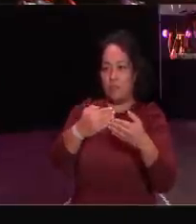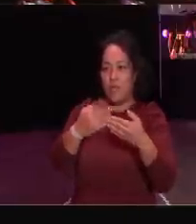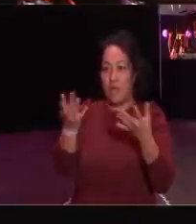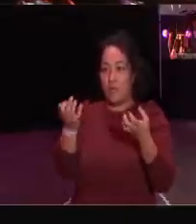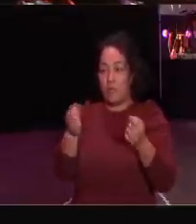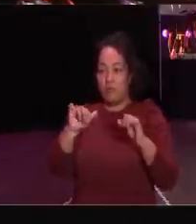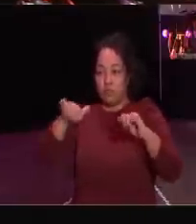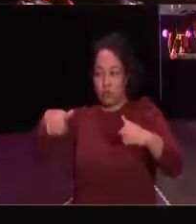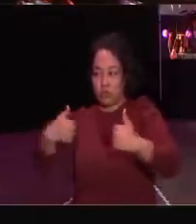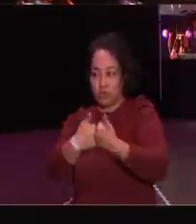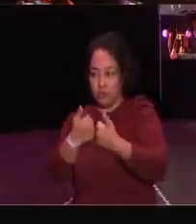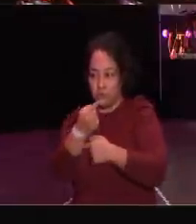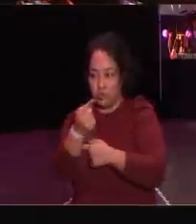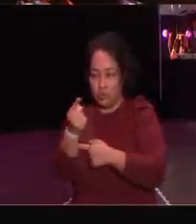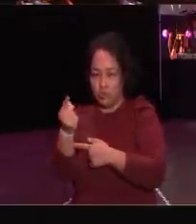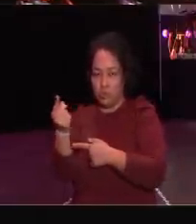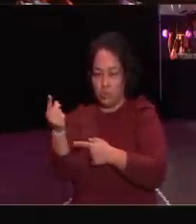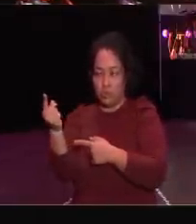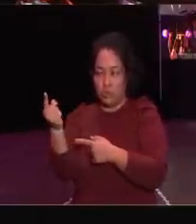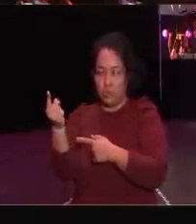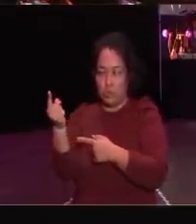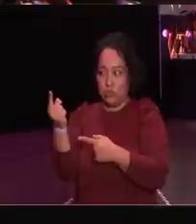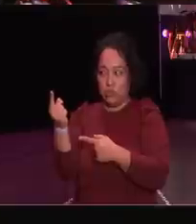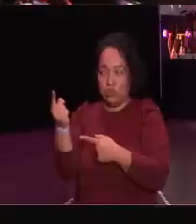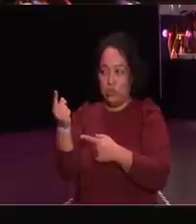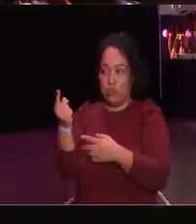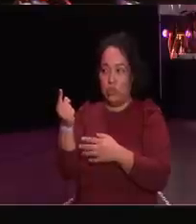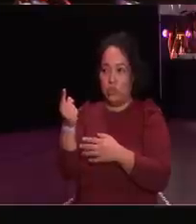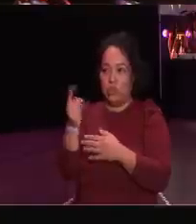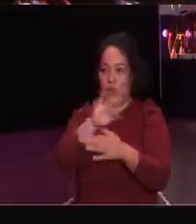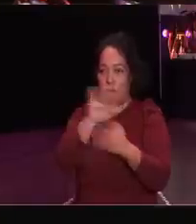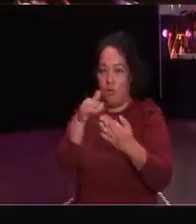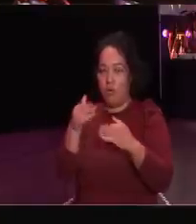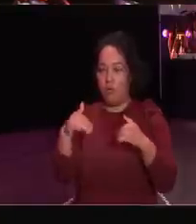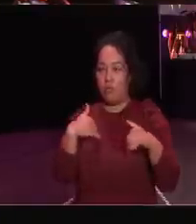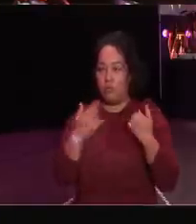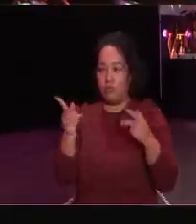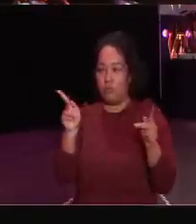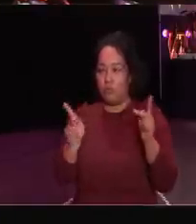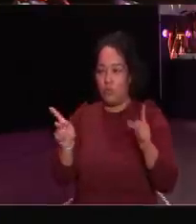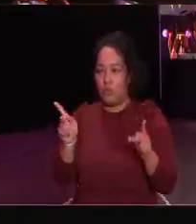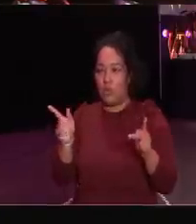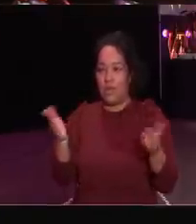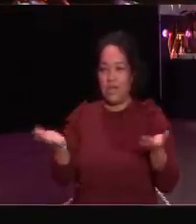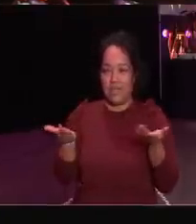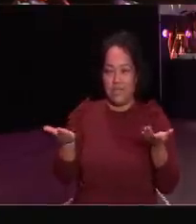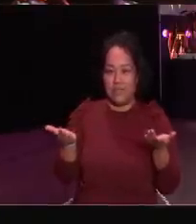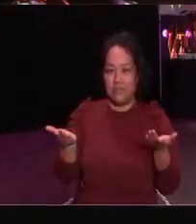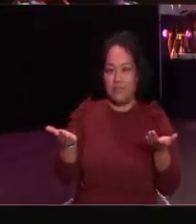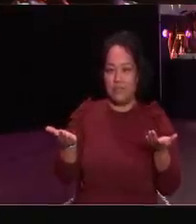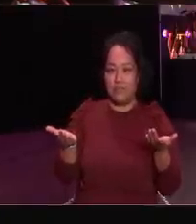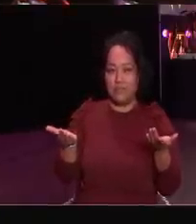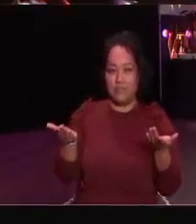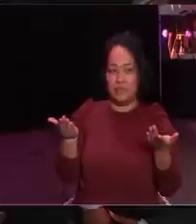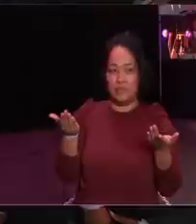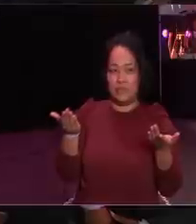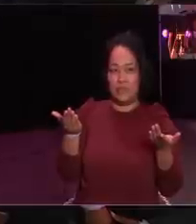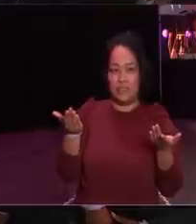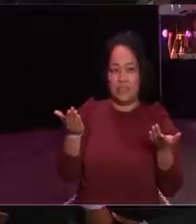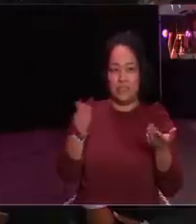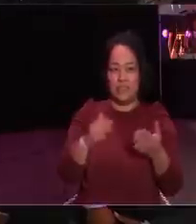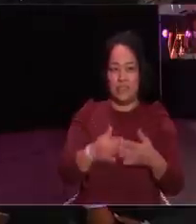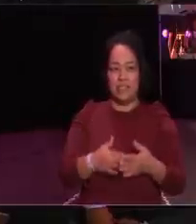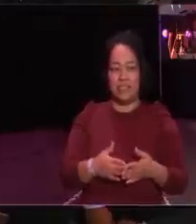want to challenge. Los quiero retar. Para más. Todos los jóvenes que están aquí. All the young people that are here. I know you're thinking in the